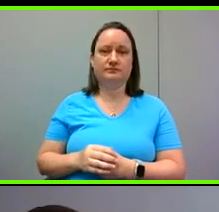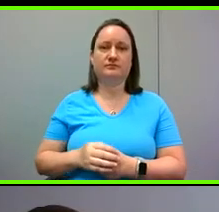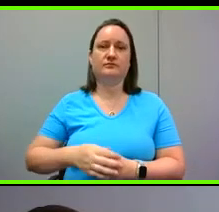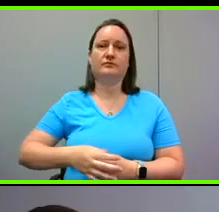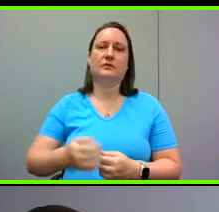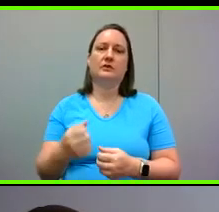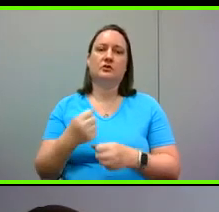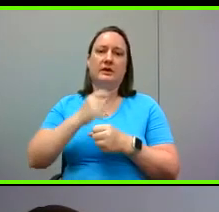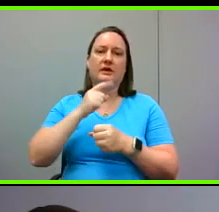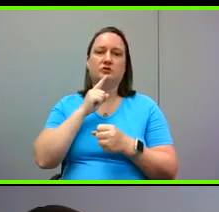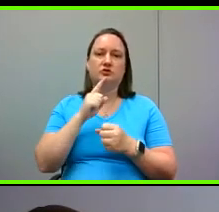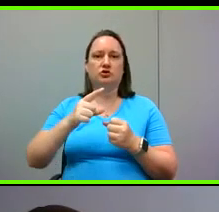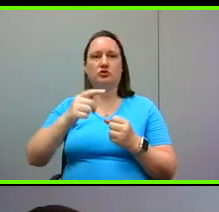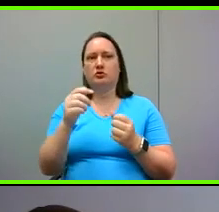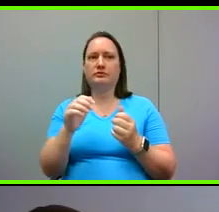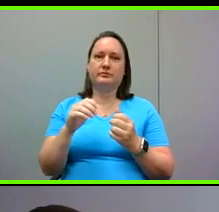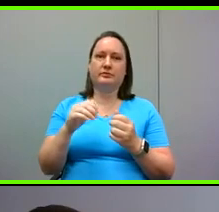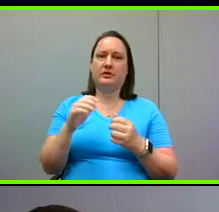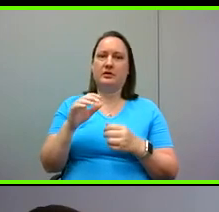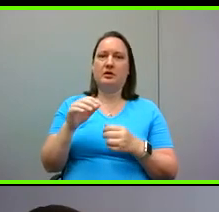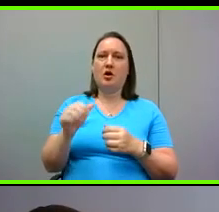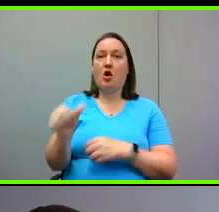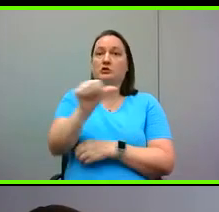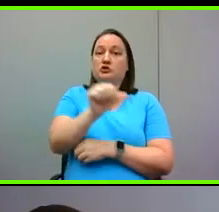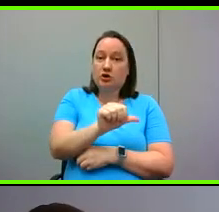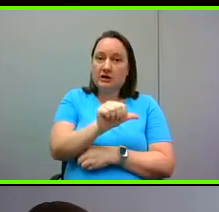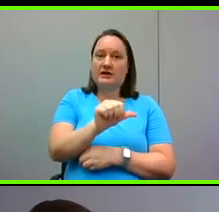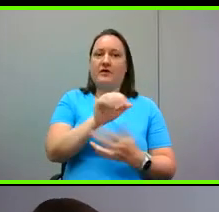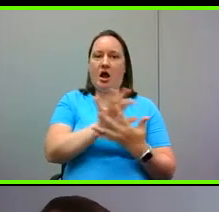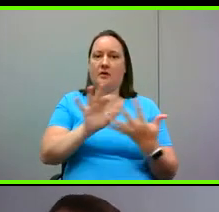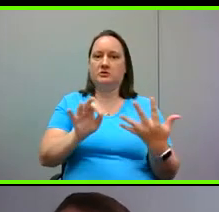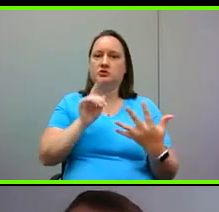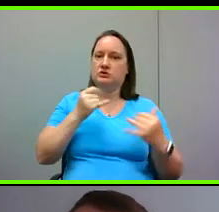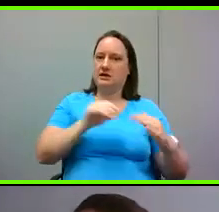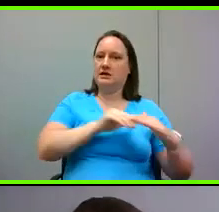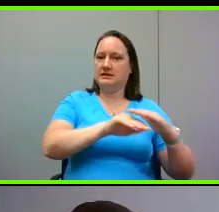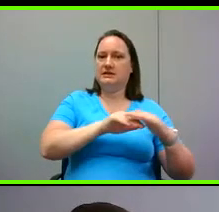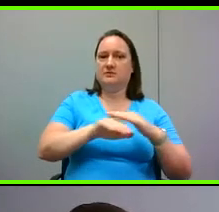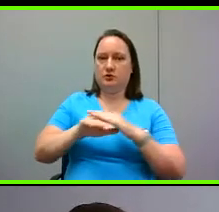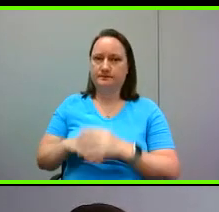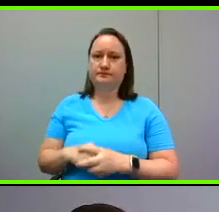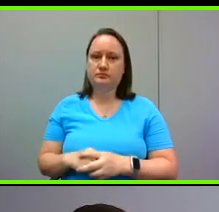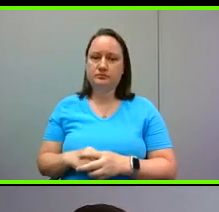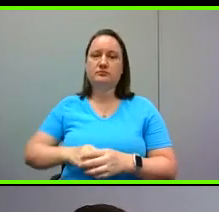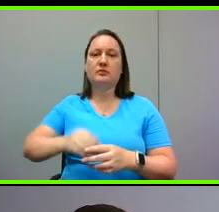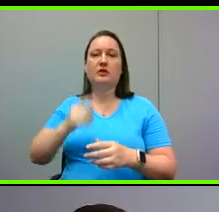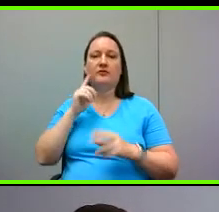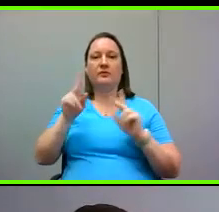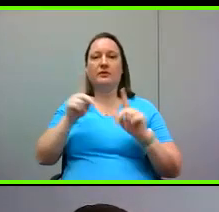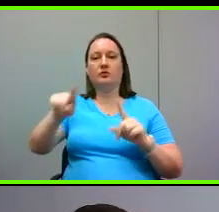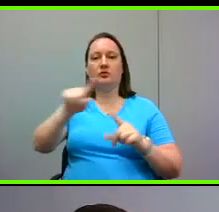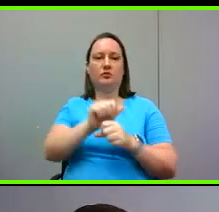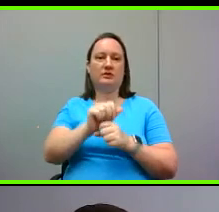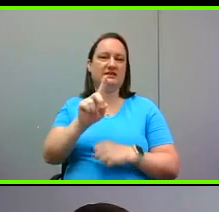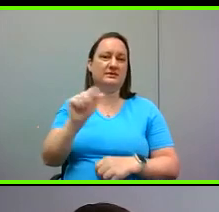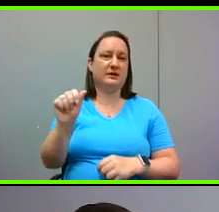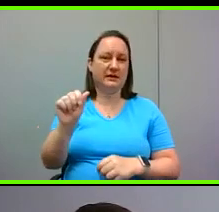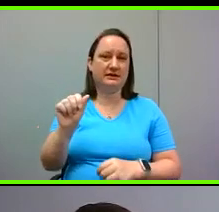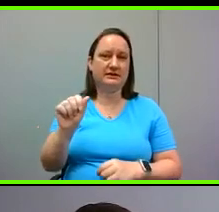the alternative method of working with students, with persons with disabilities in that